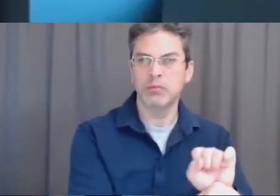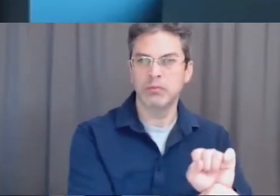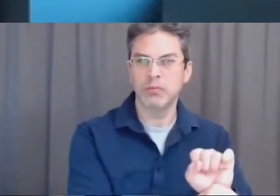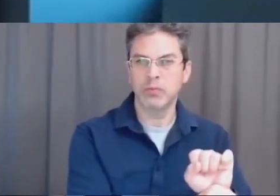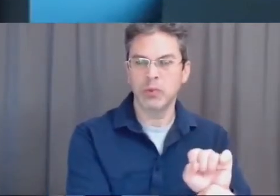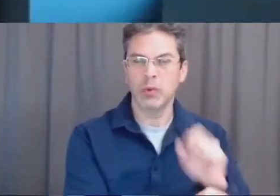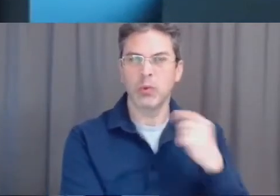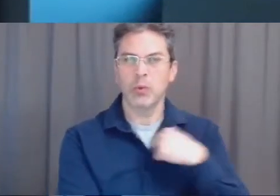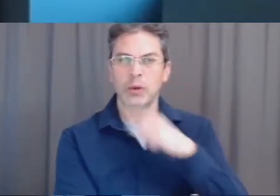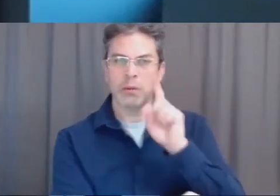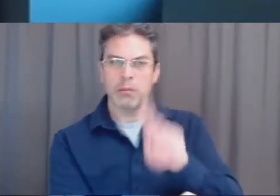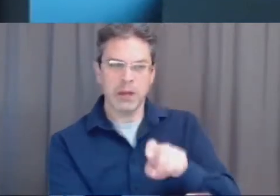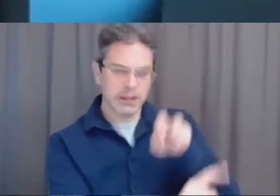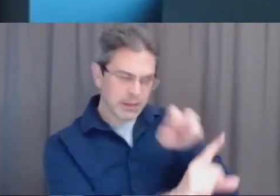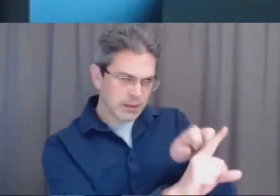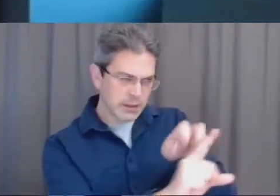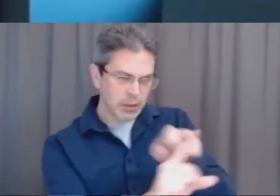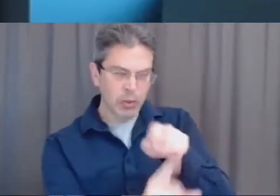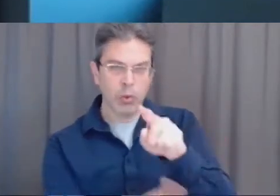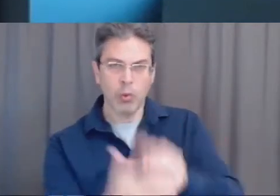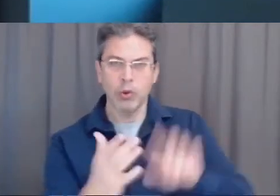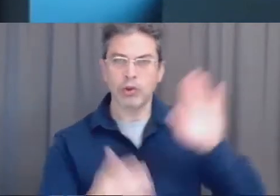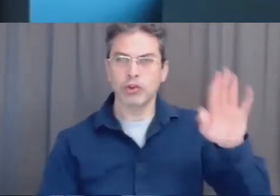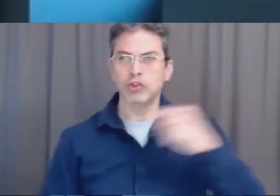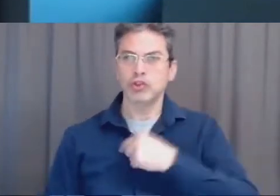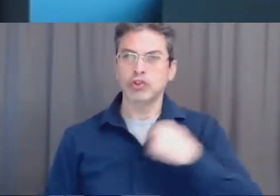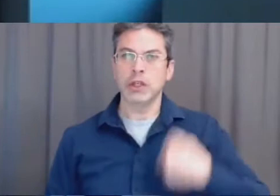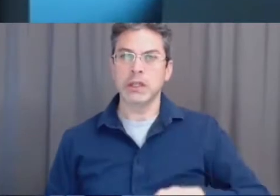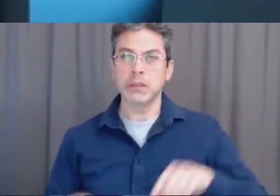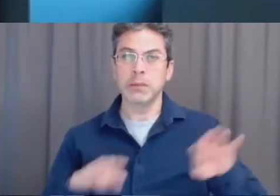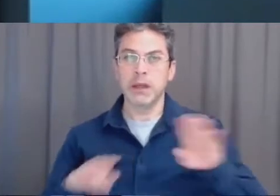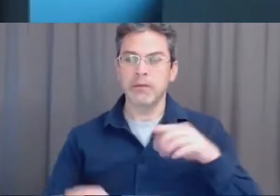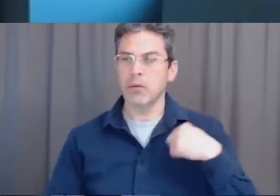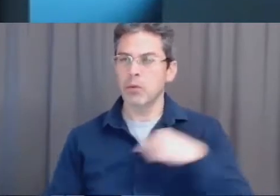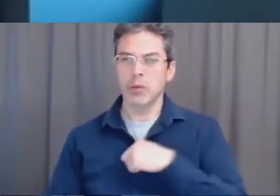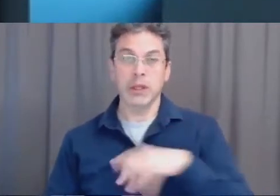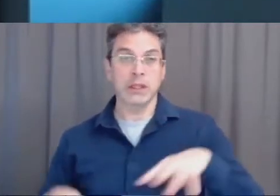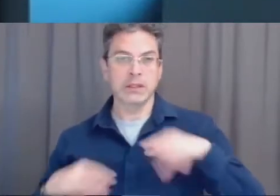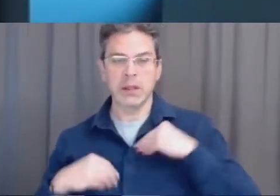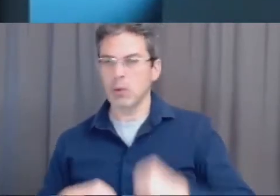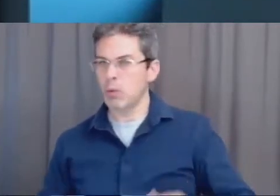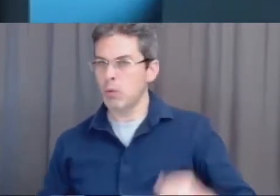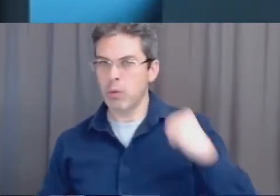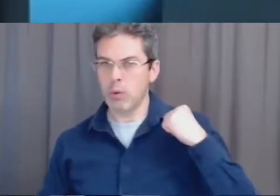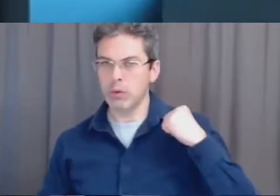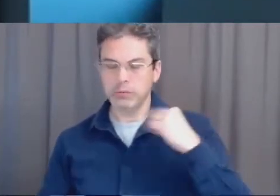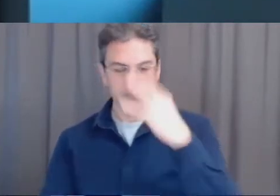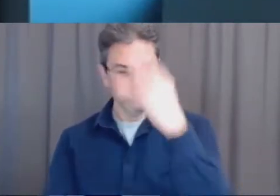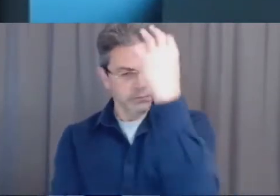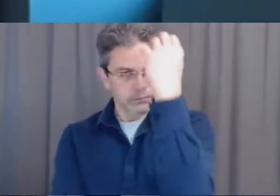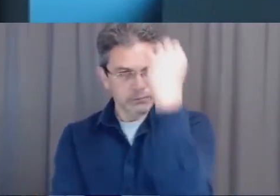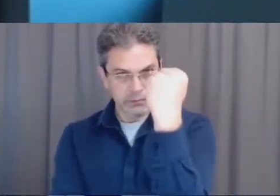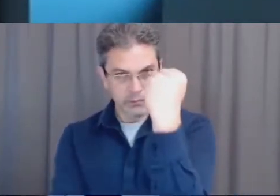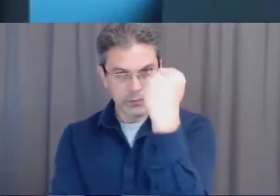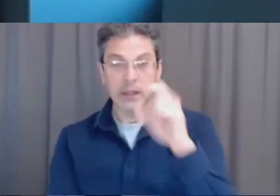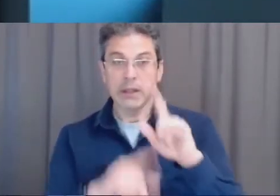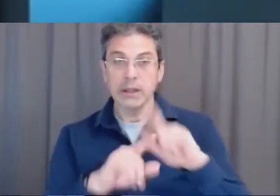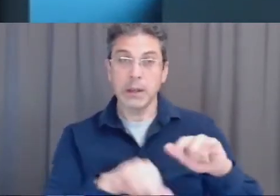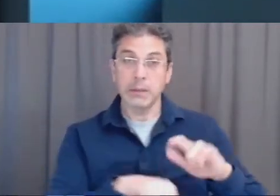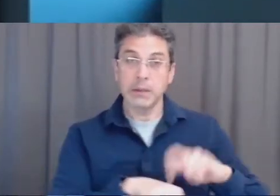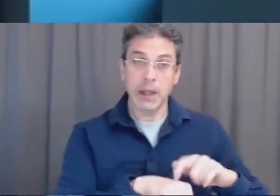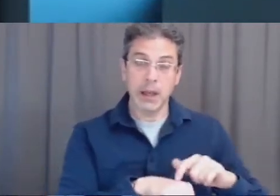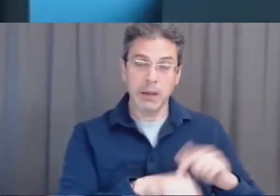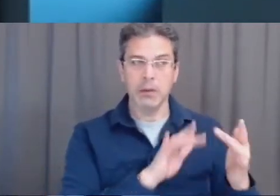accept and to uphold those limits firmly and collectively, while at the same time maintaining channels of communication